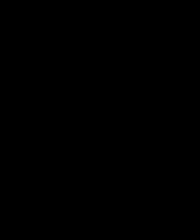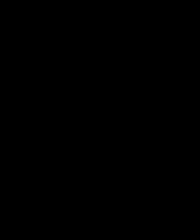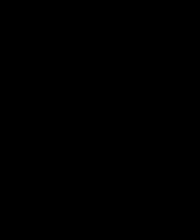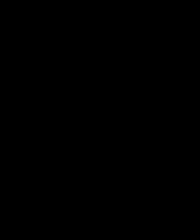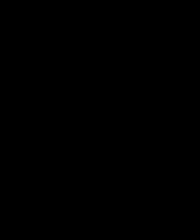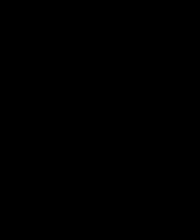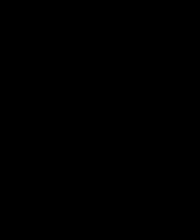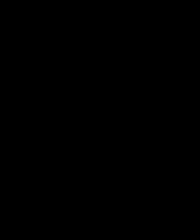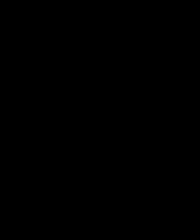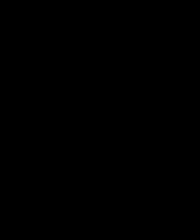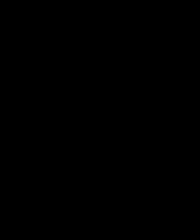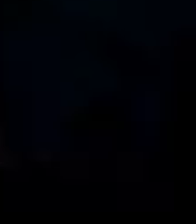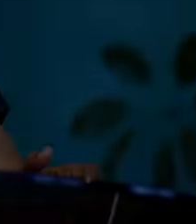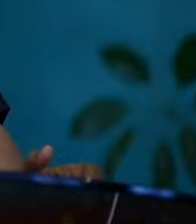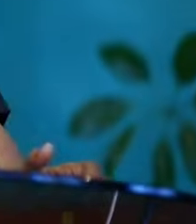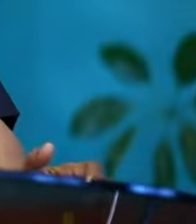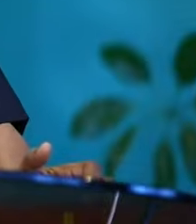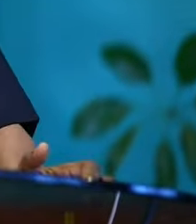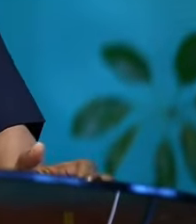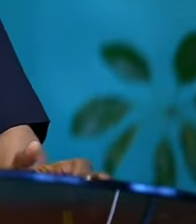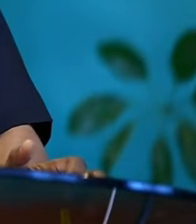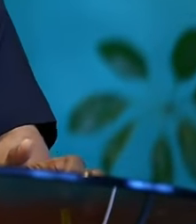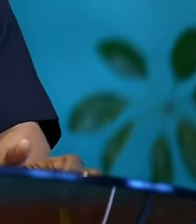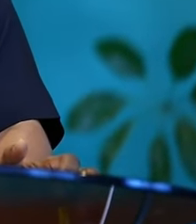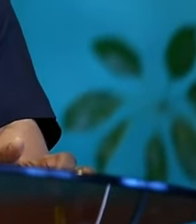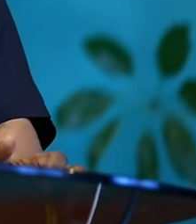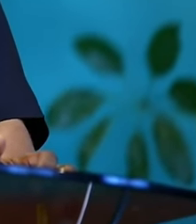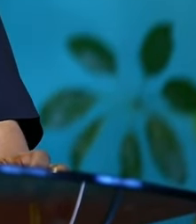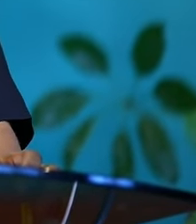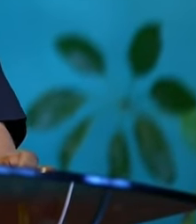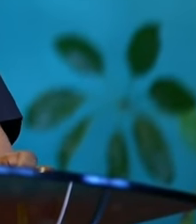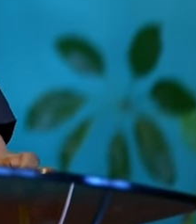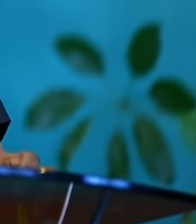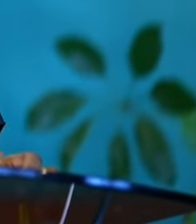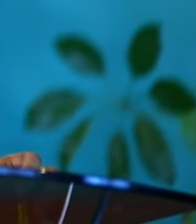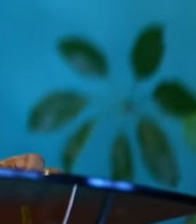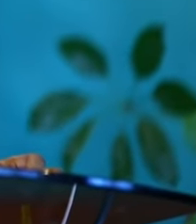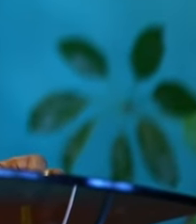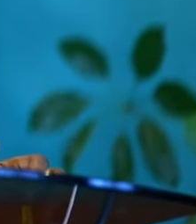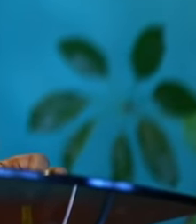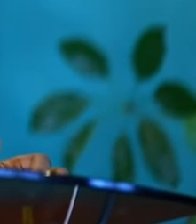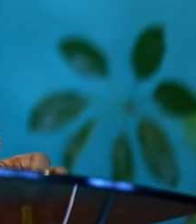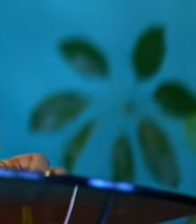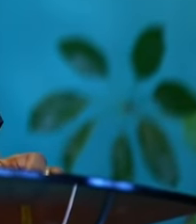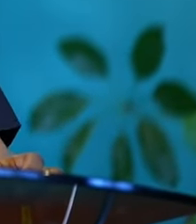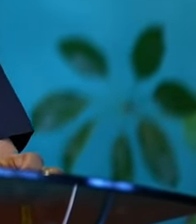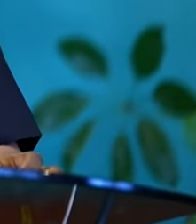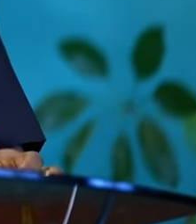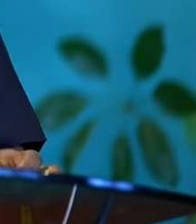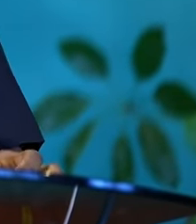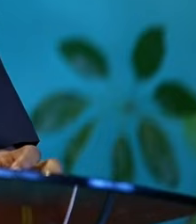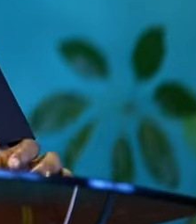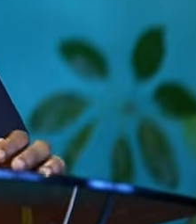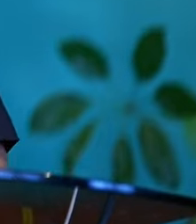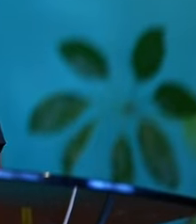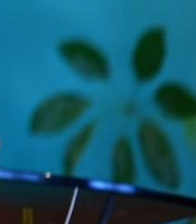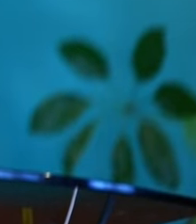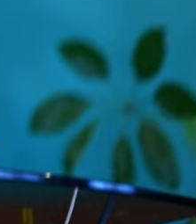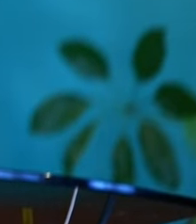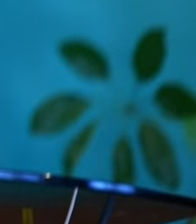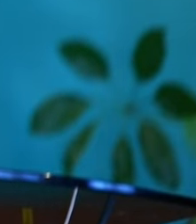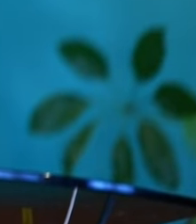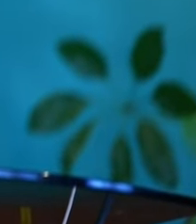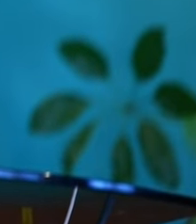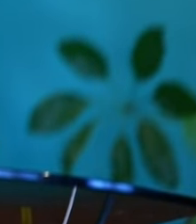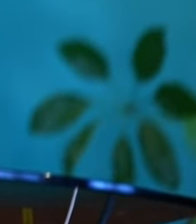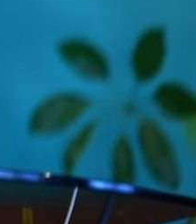go to war. Unfamiliar, family frenemy, subheading, let's go to